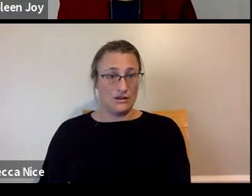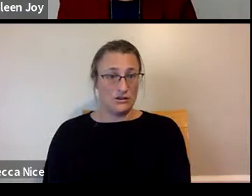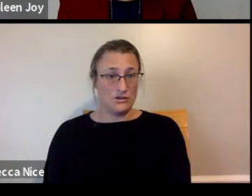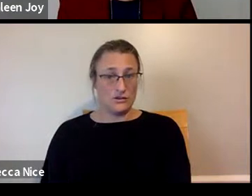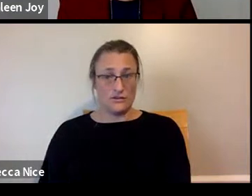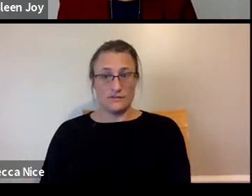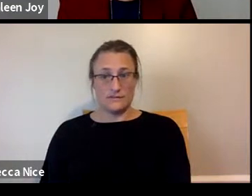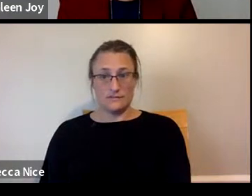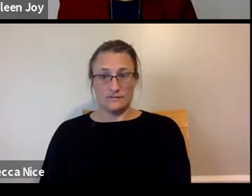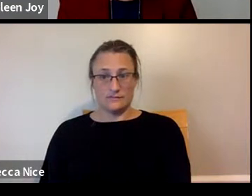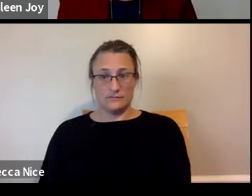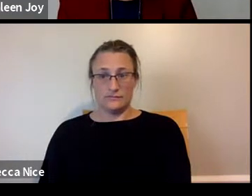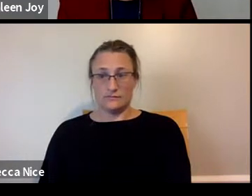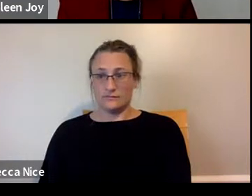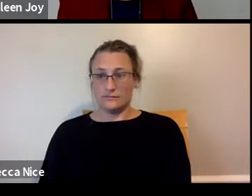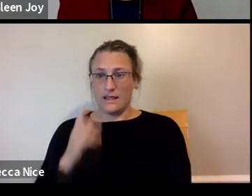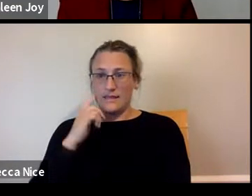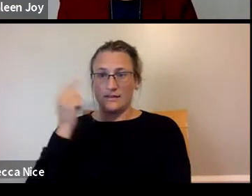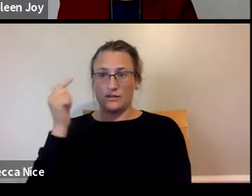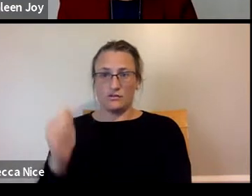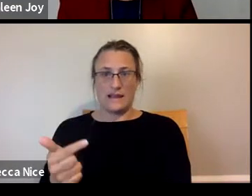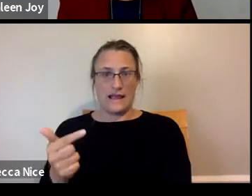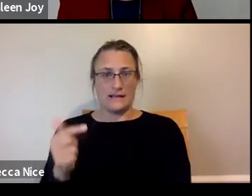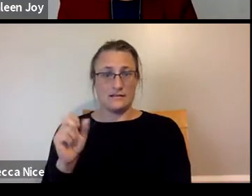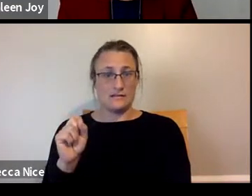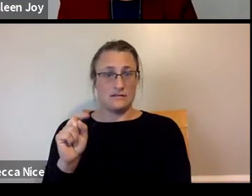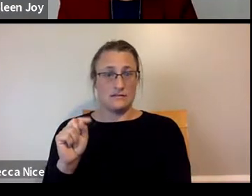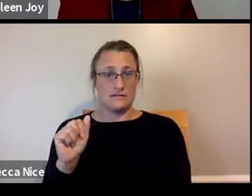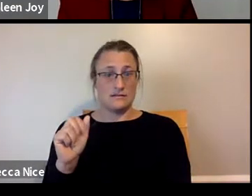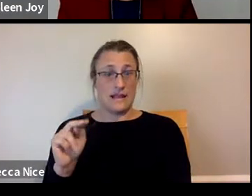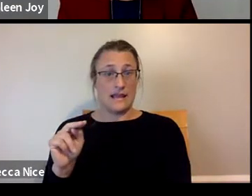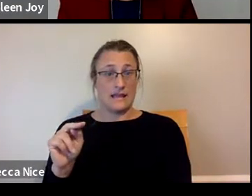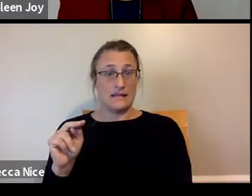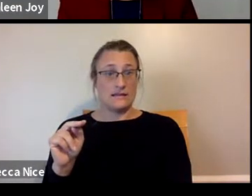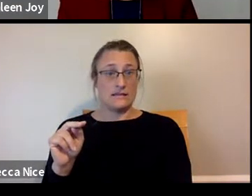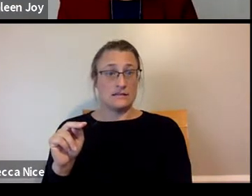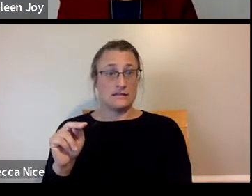We believe we have you next. Stan, are you there?